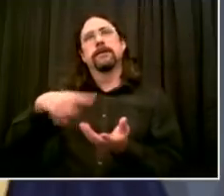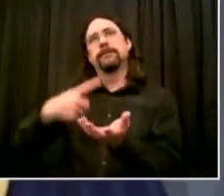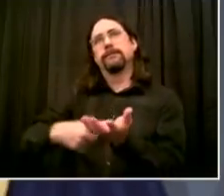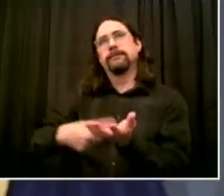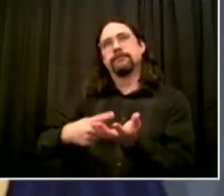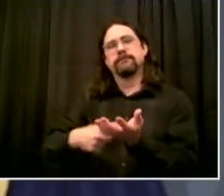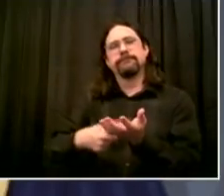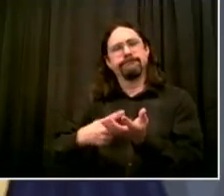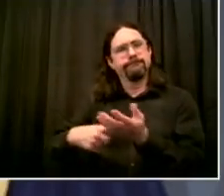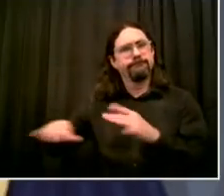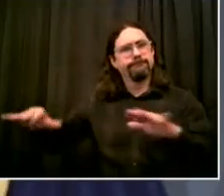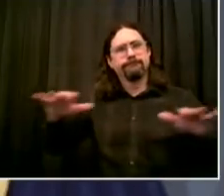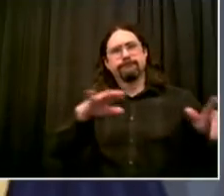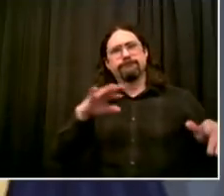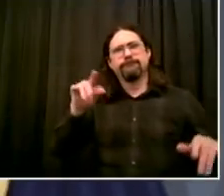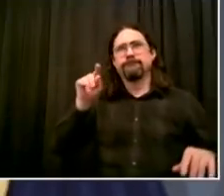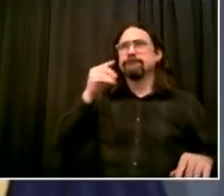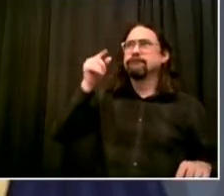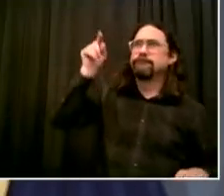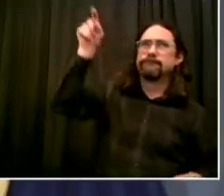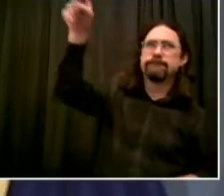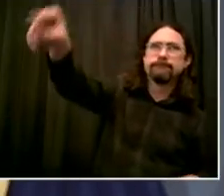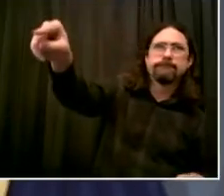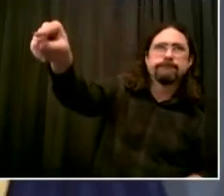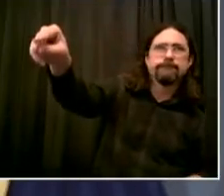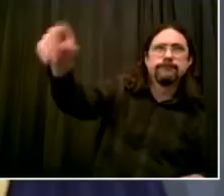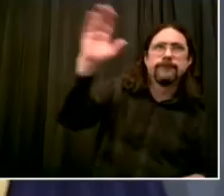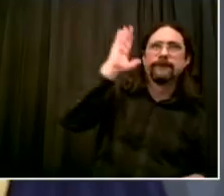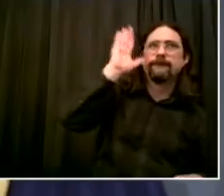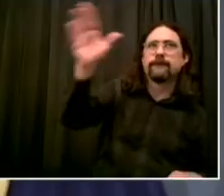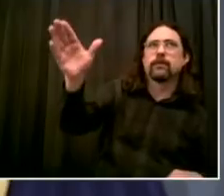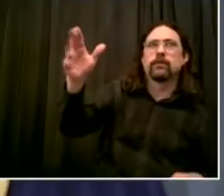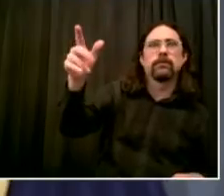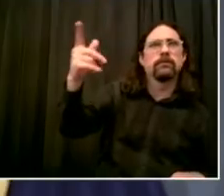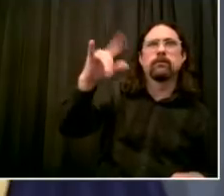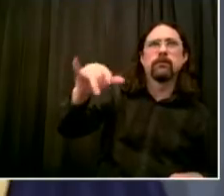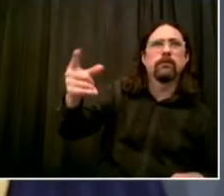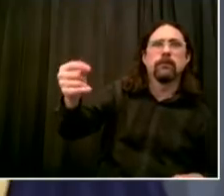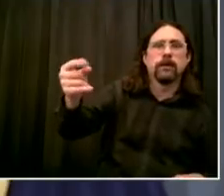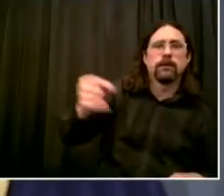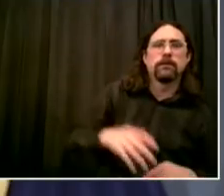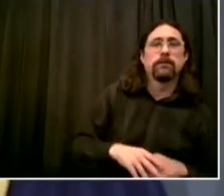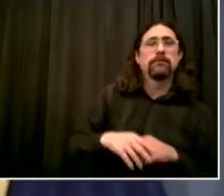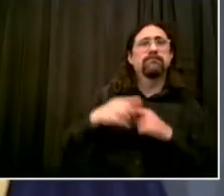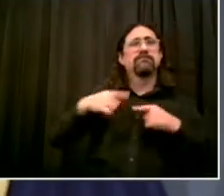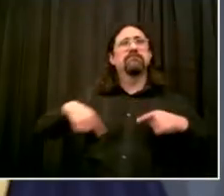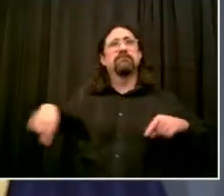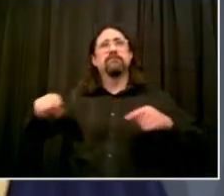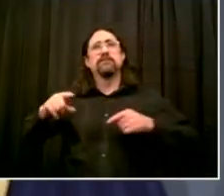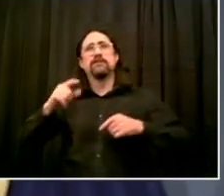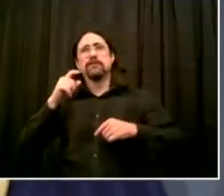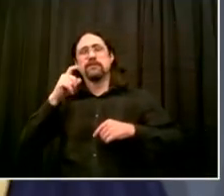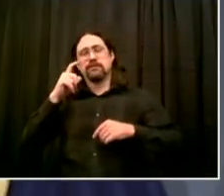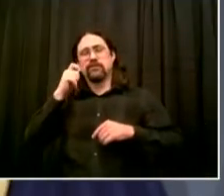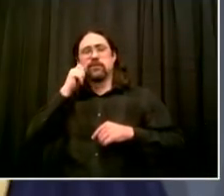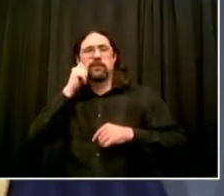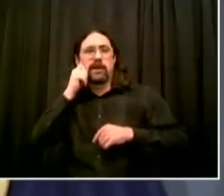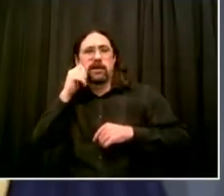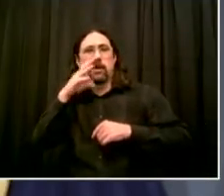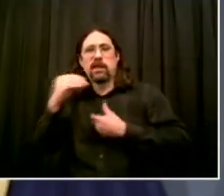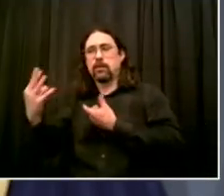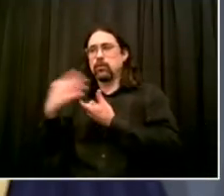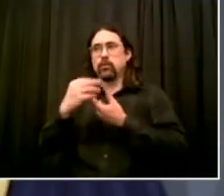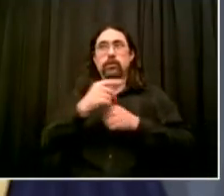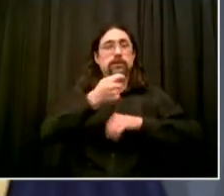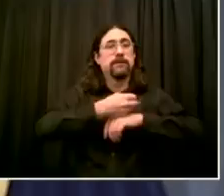them on that for sure. But that is an active conversation now. What should the future look like? What is best